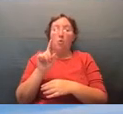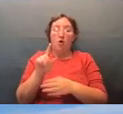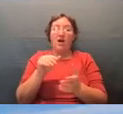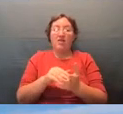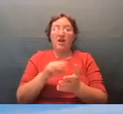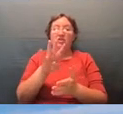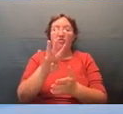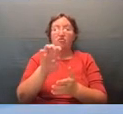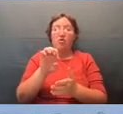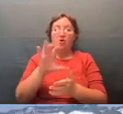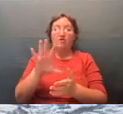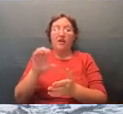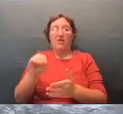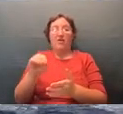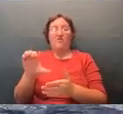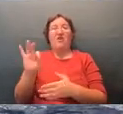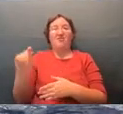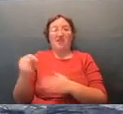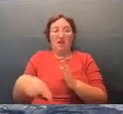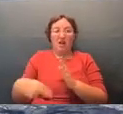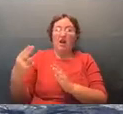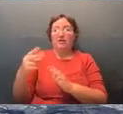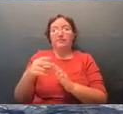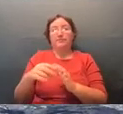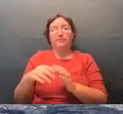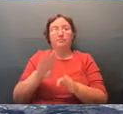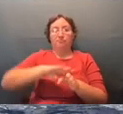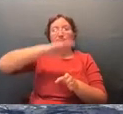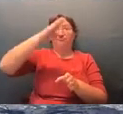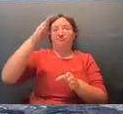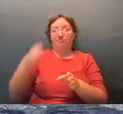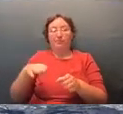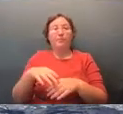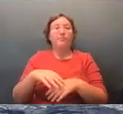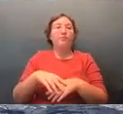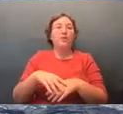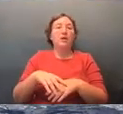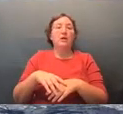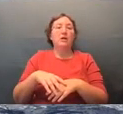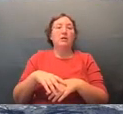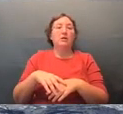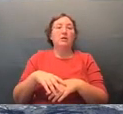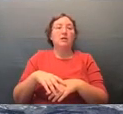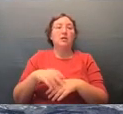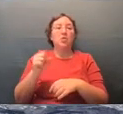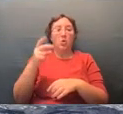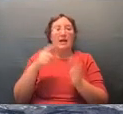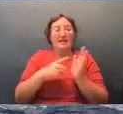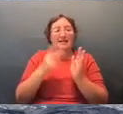14,505 feet. If we look right down here, we can see the little plaques to show us where the highest point